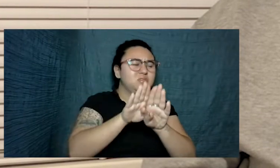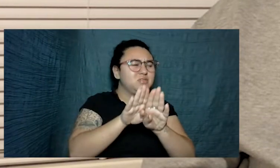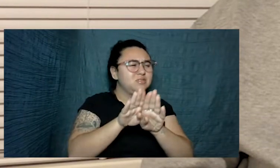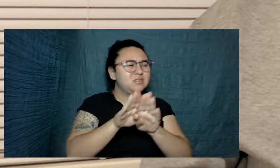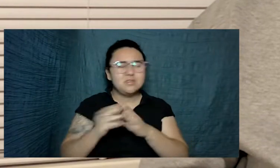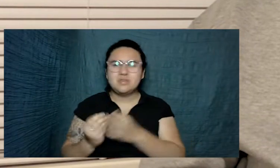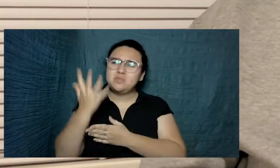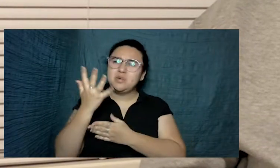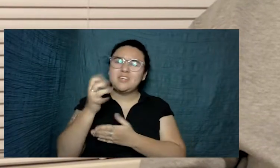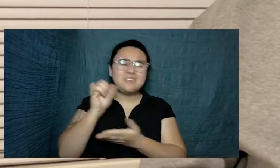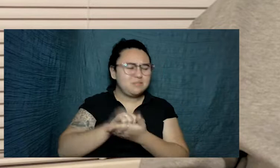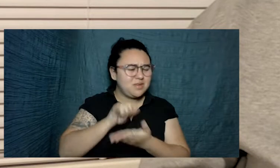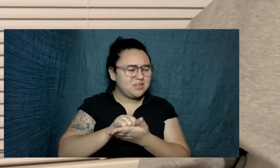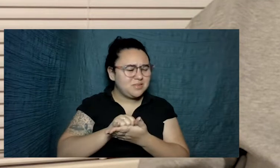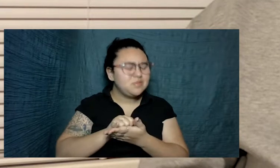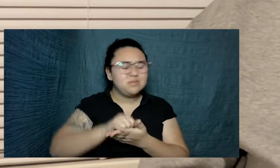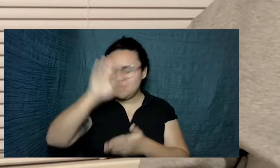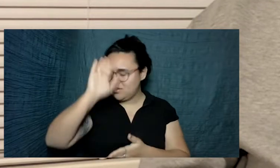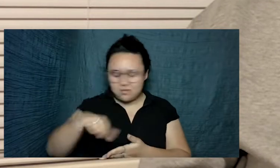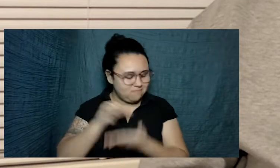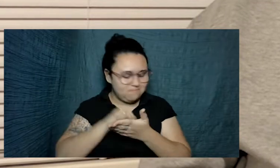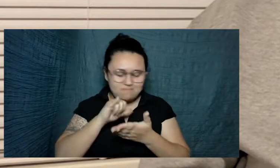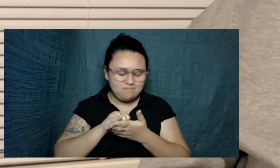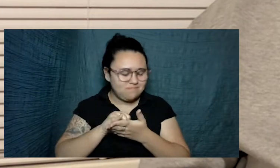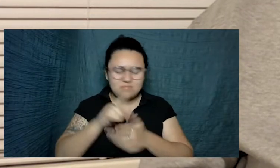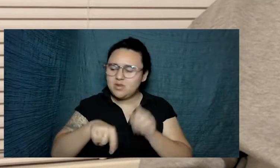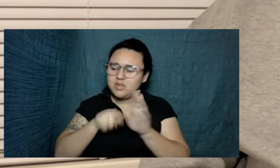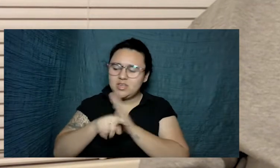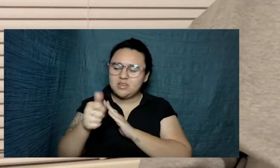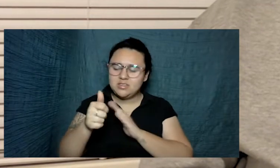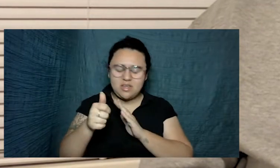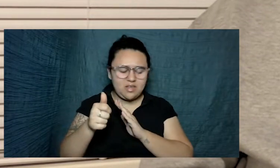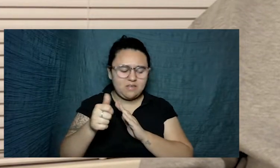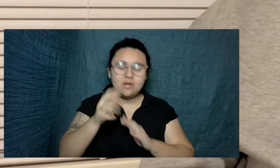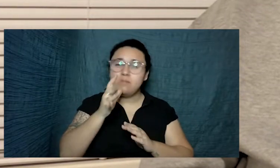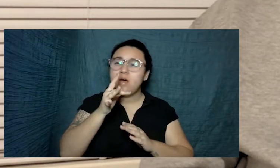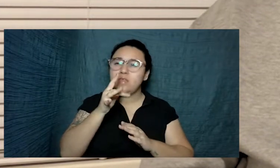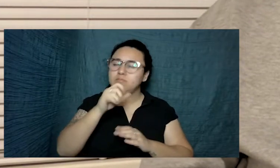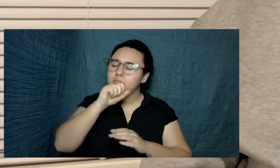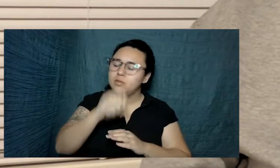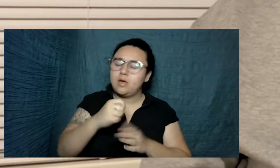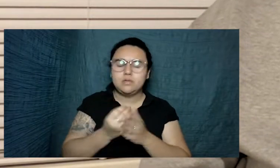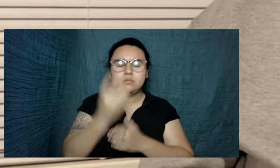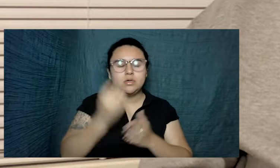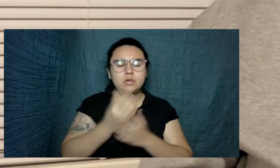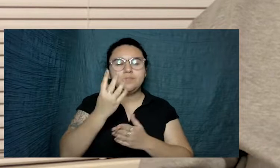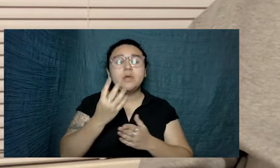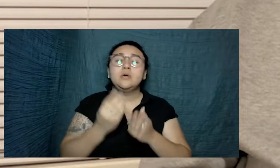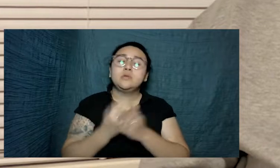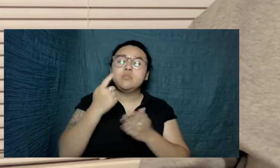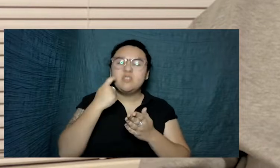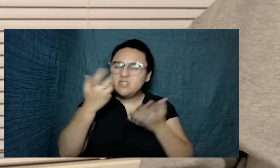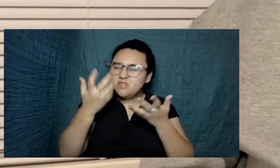have been spring, I'm sure of that. You never could have killed yourself then. It was always our mother's strongest season. Spring